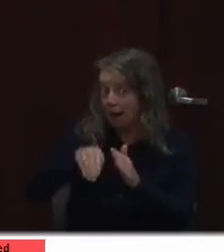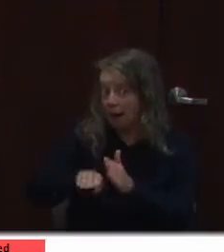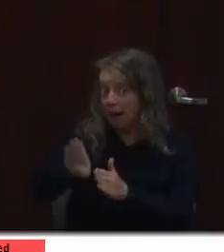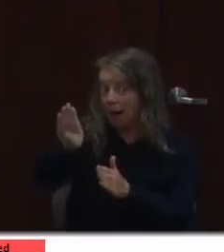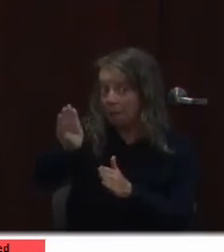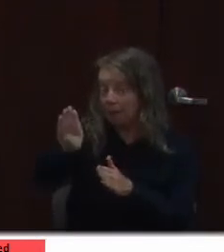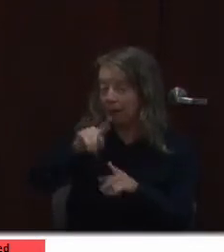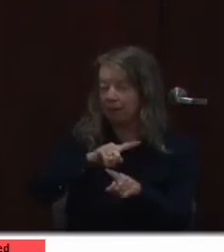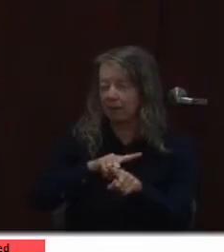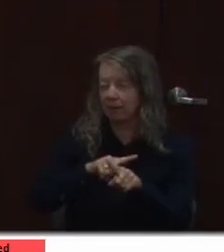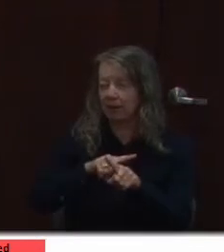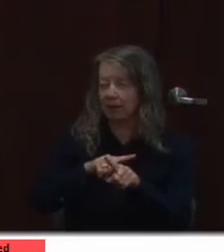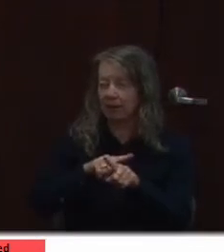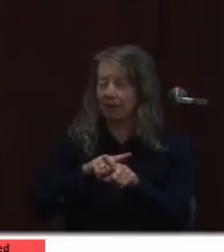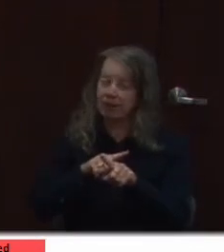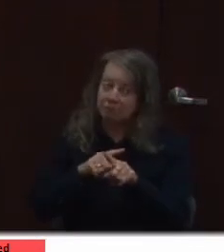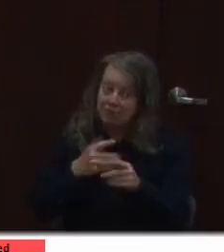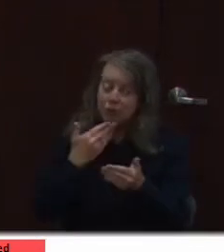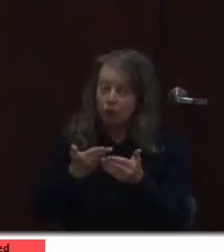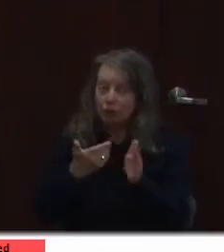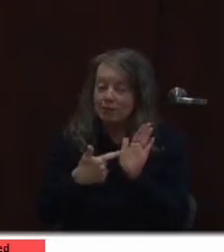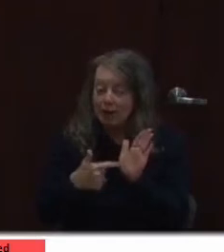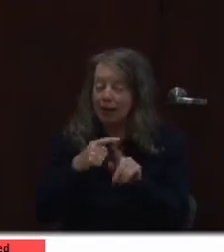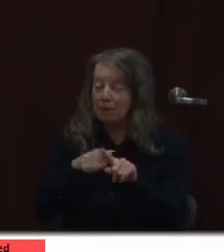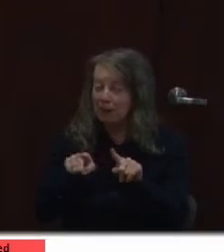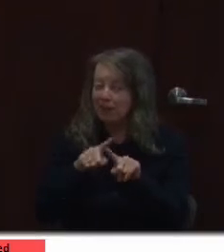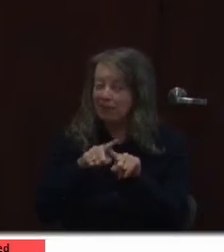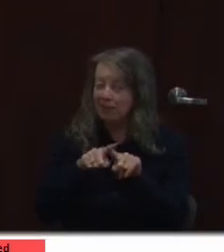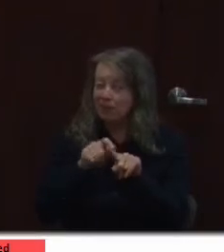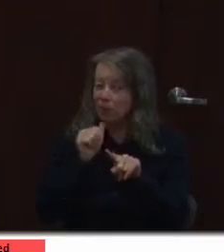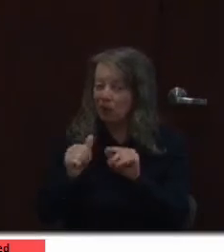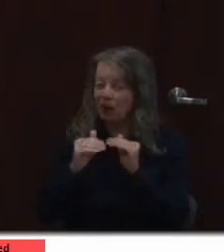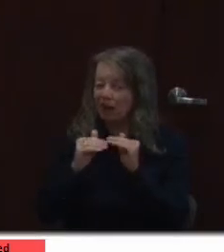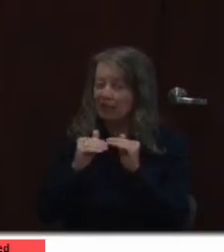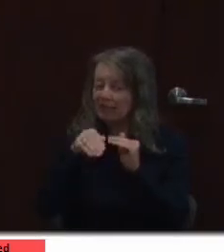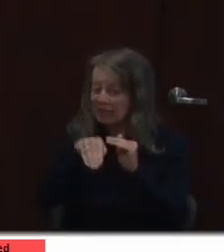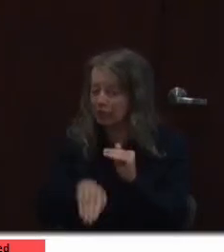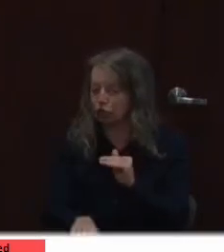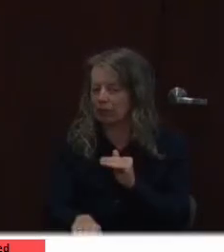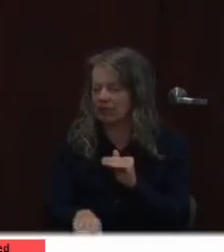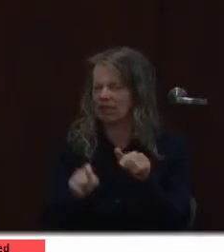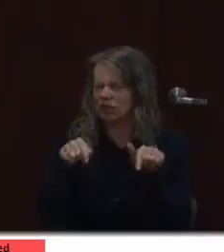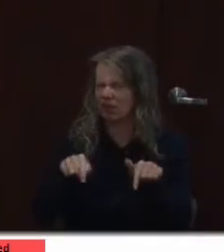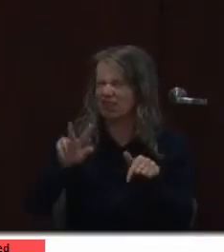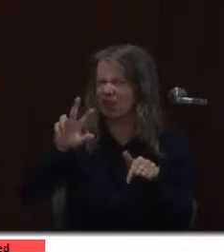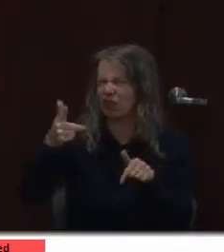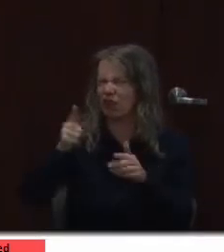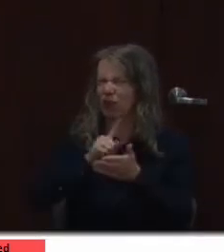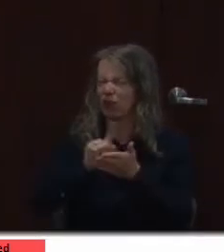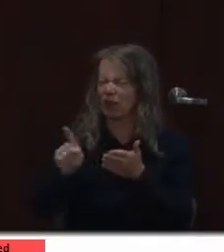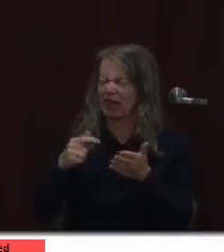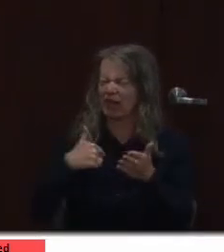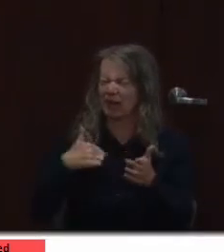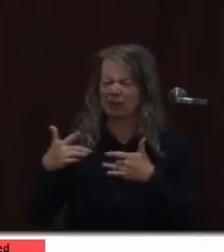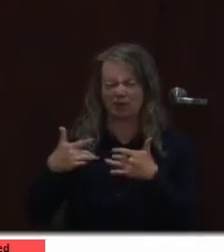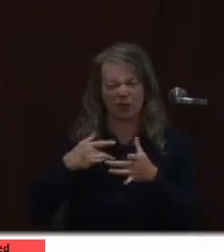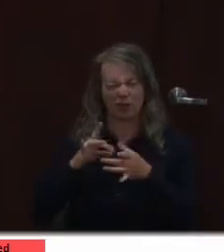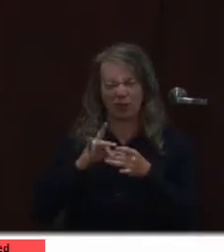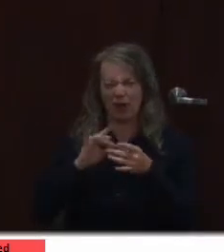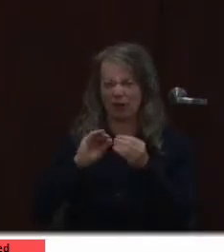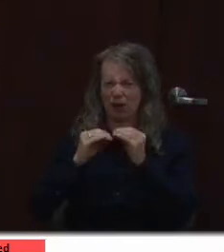but we are also not decreasing. And so it's the third week I'm saying I'm concerned about this plateau, and